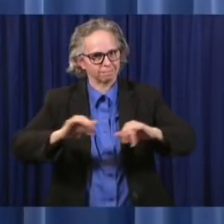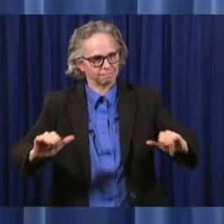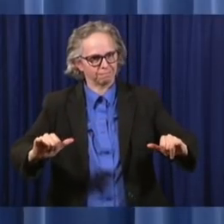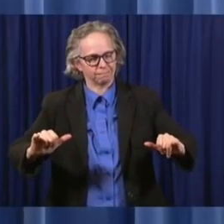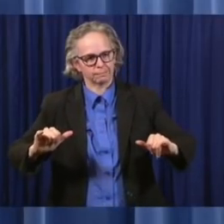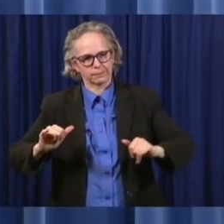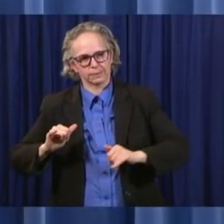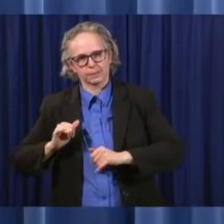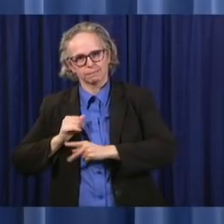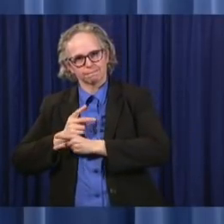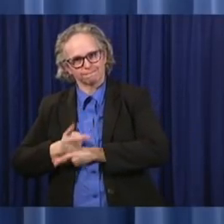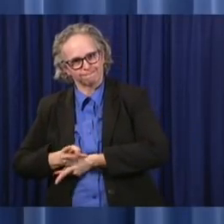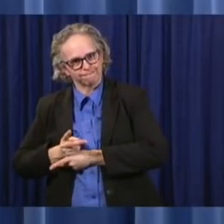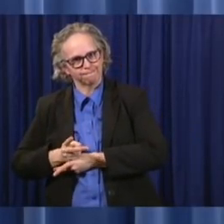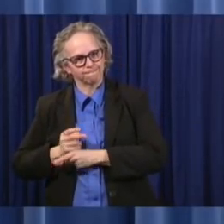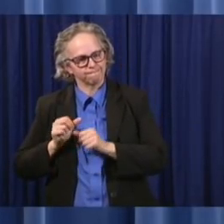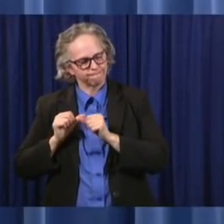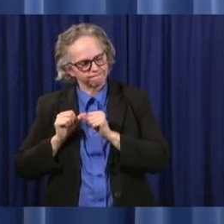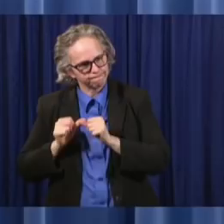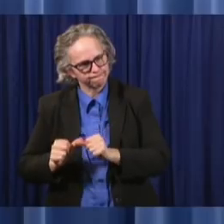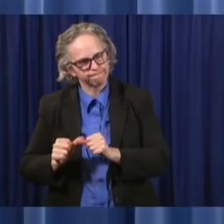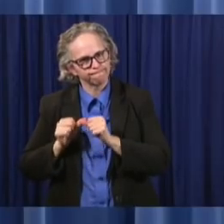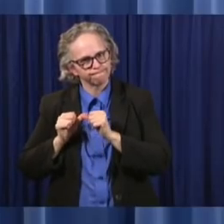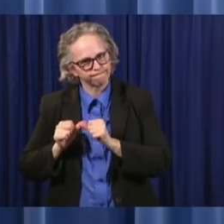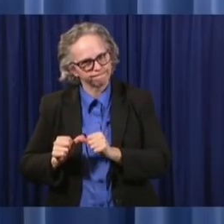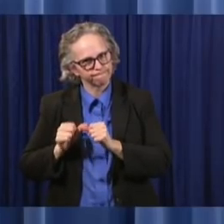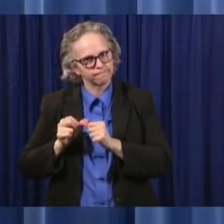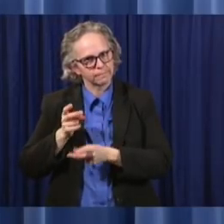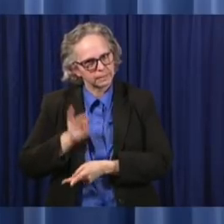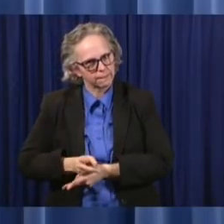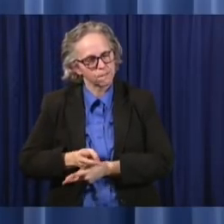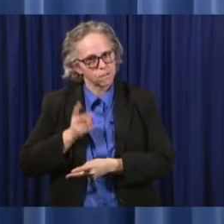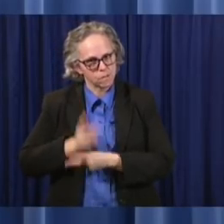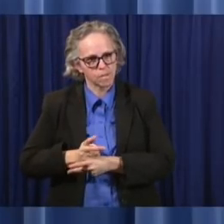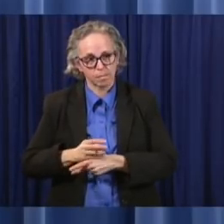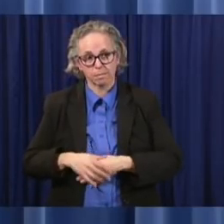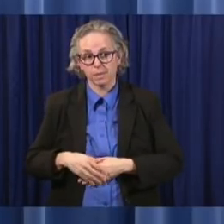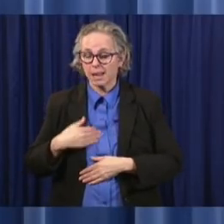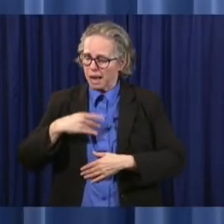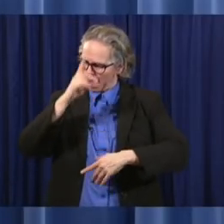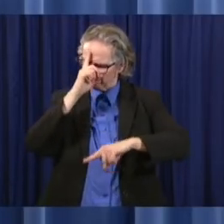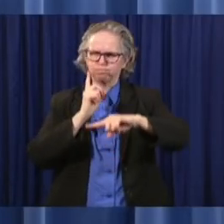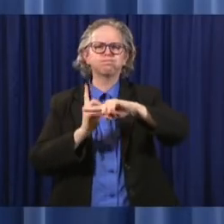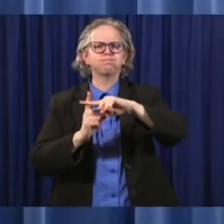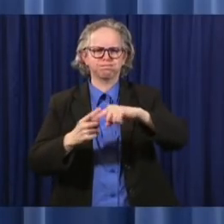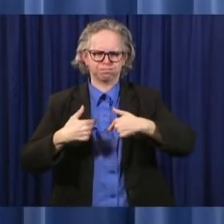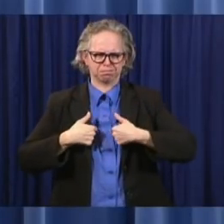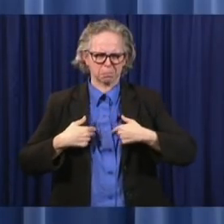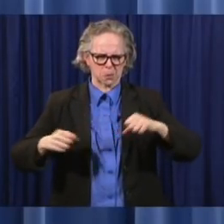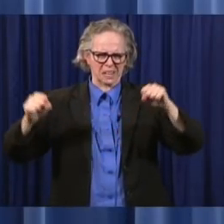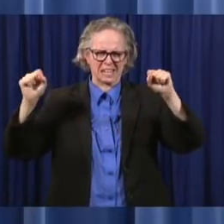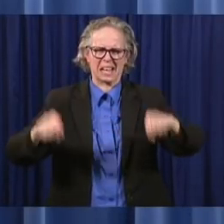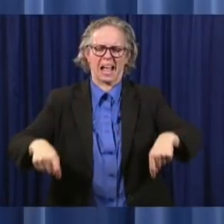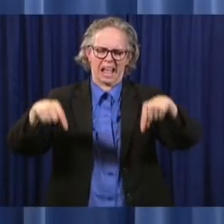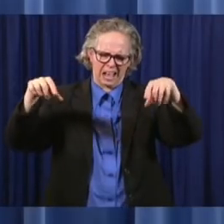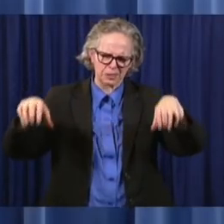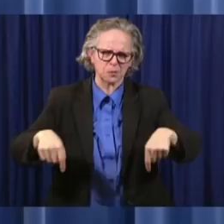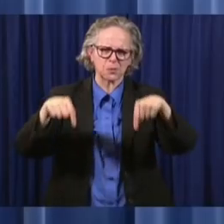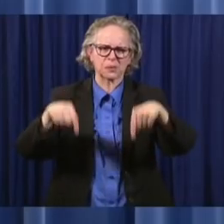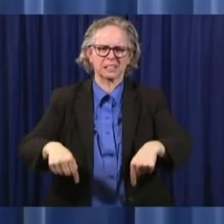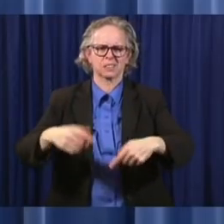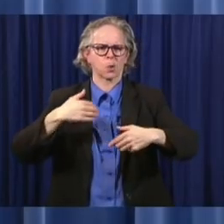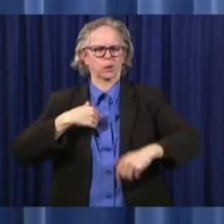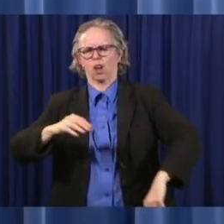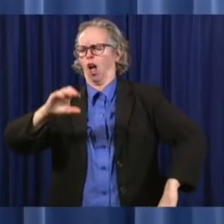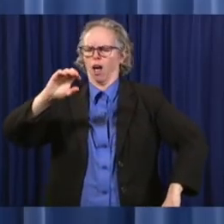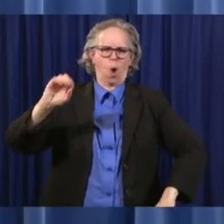be exceedingly careful. I am optimistic. We can do this. We are Ohioans. We're going to get